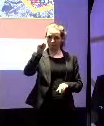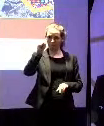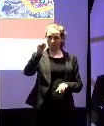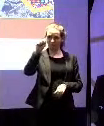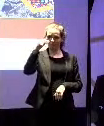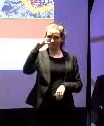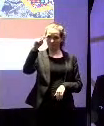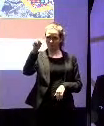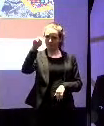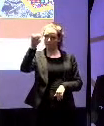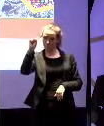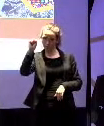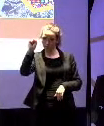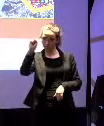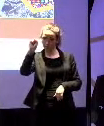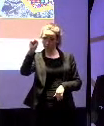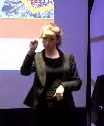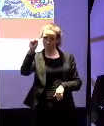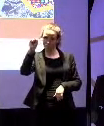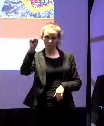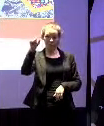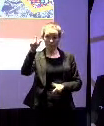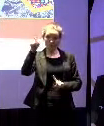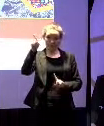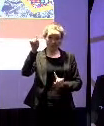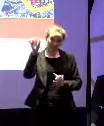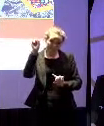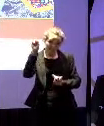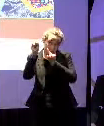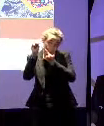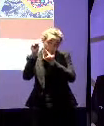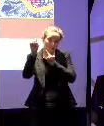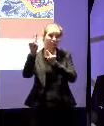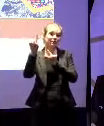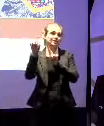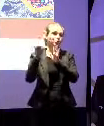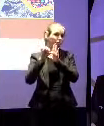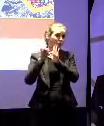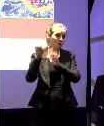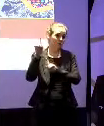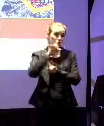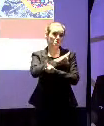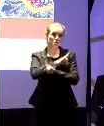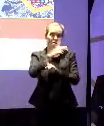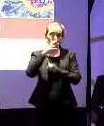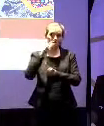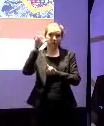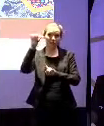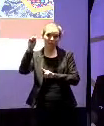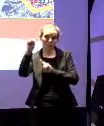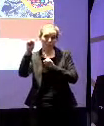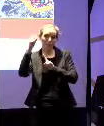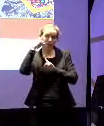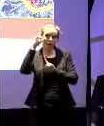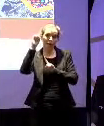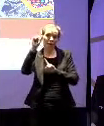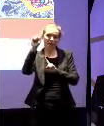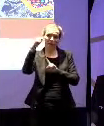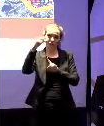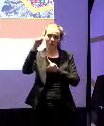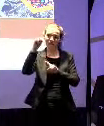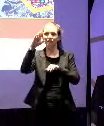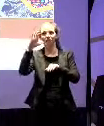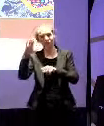www.sagns. I'm stressing this S because it can easily be confused to